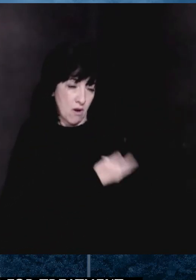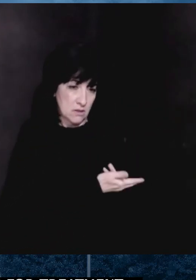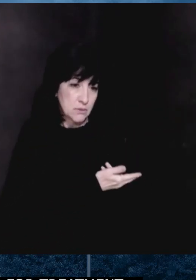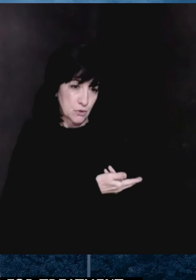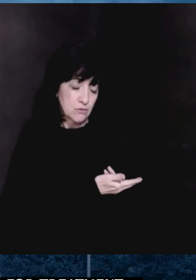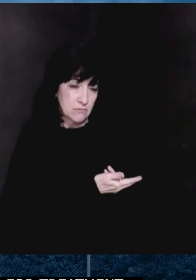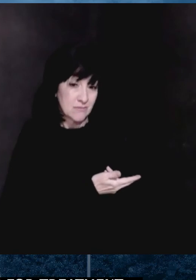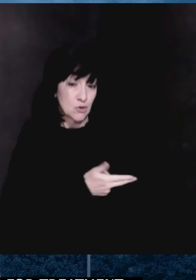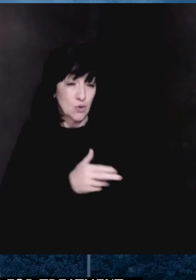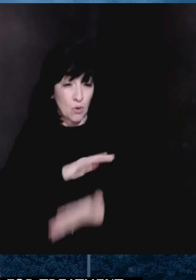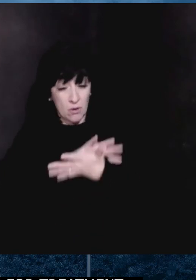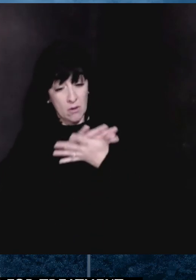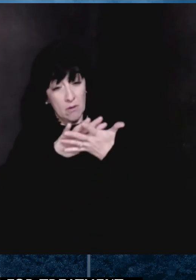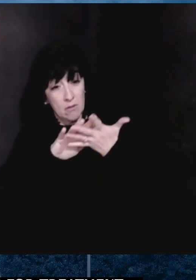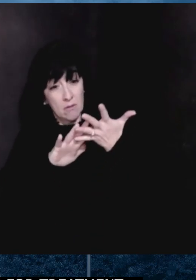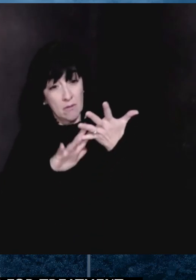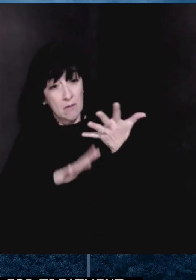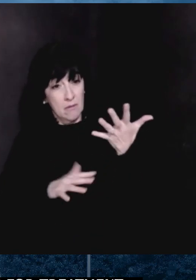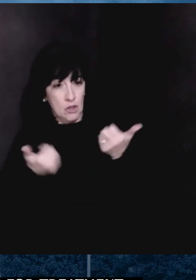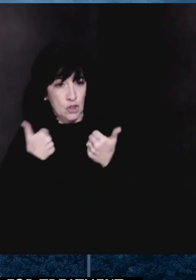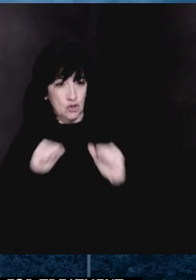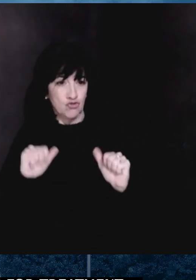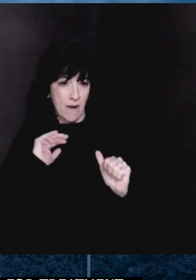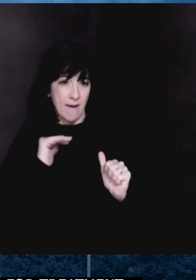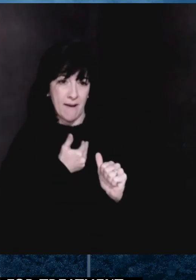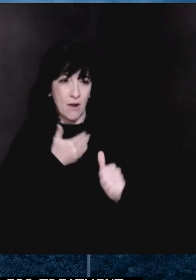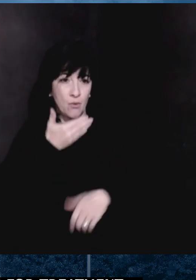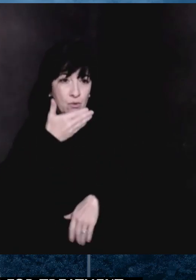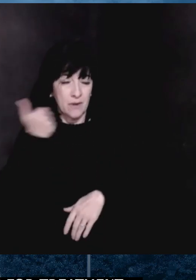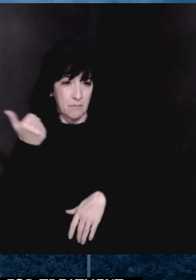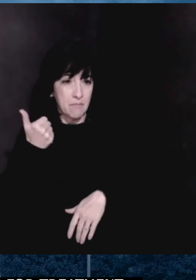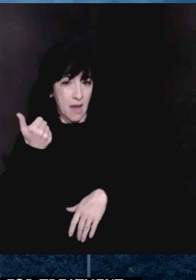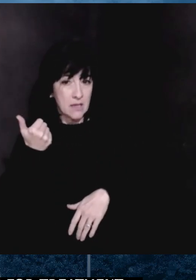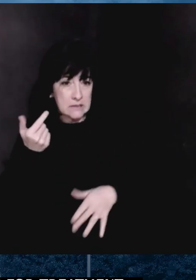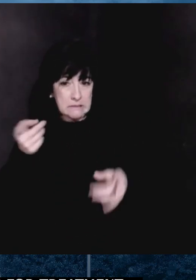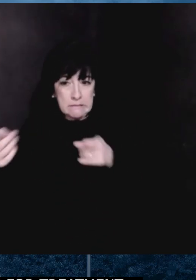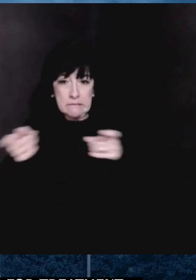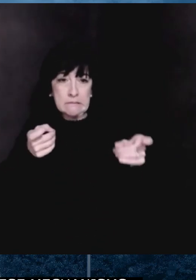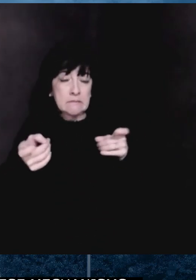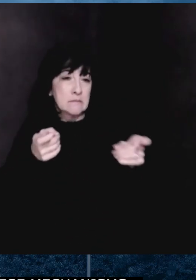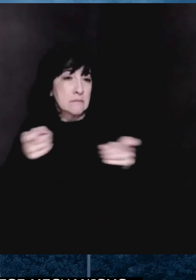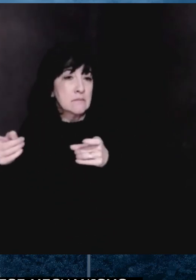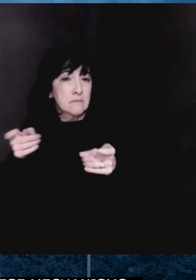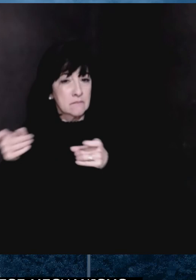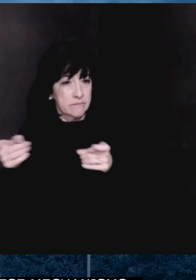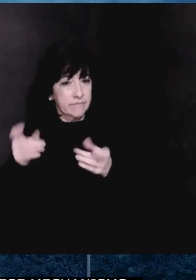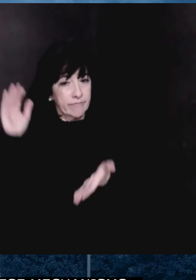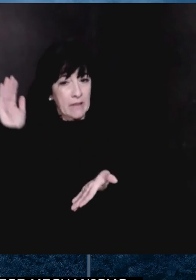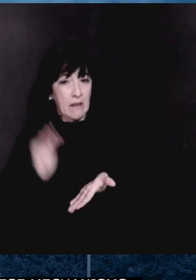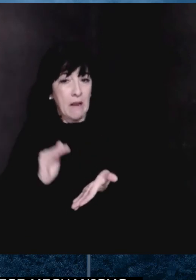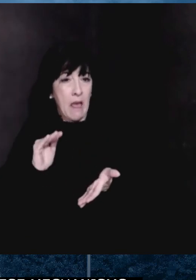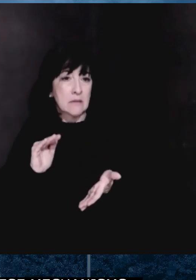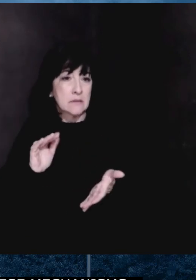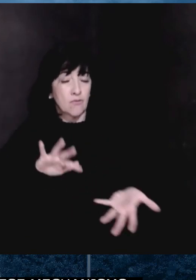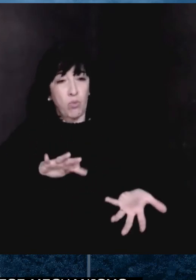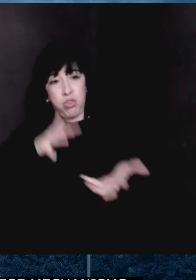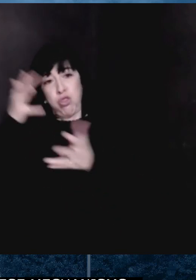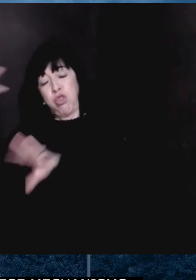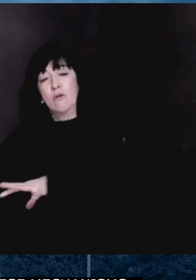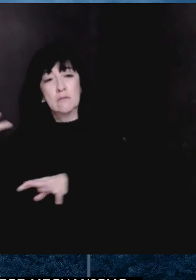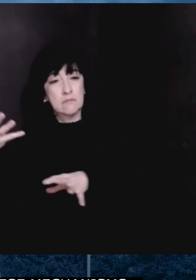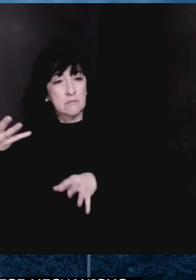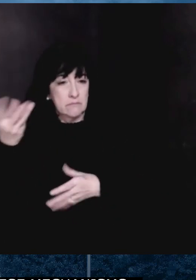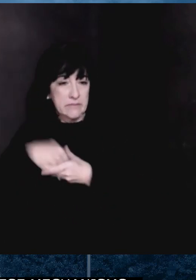to reduce that worst case scenario, which would be hospitals without staff